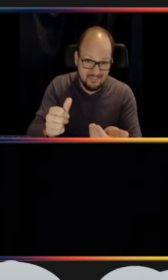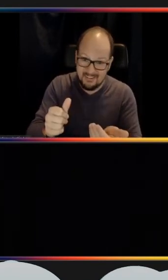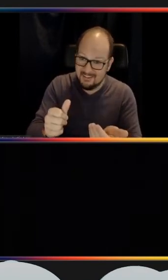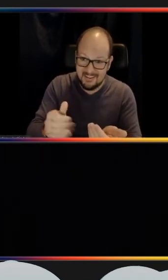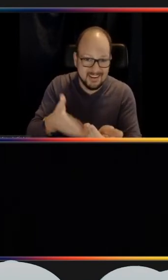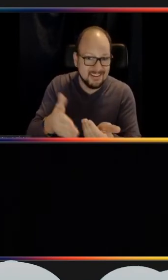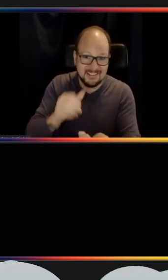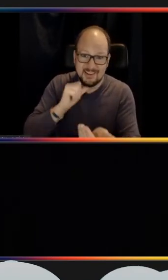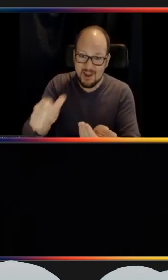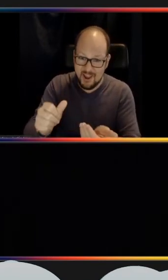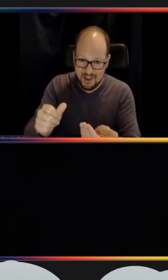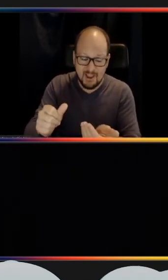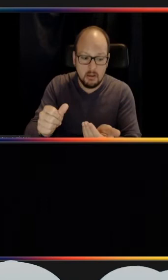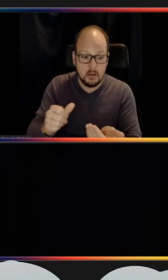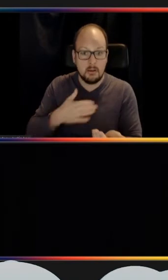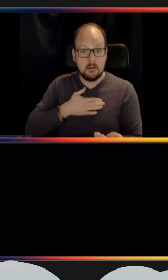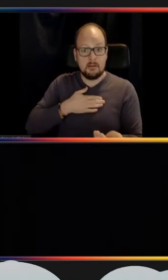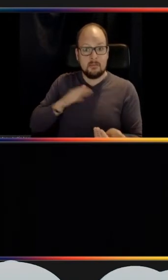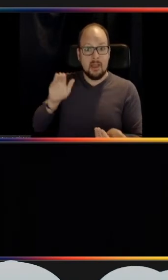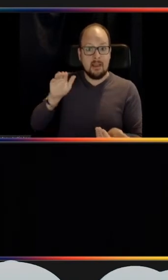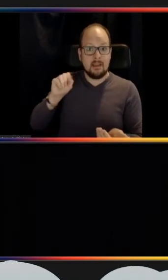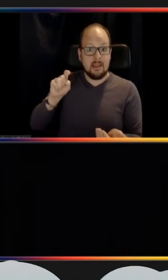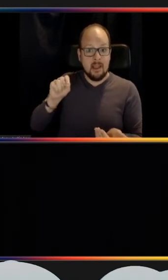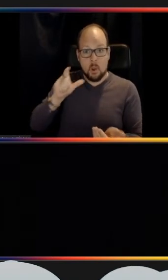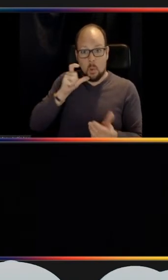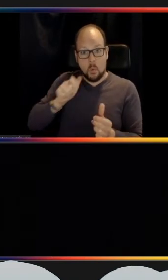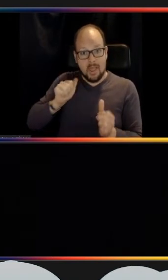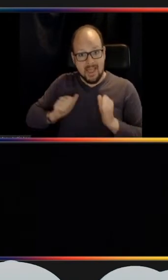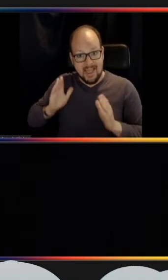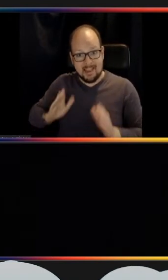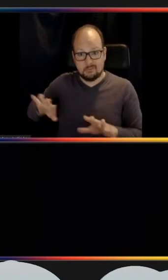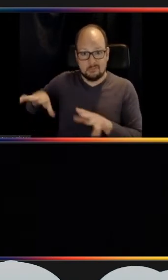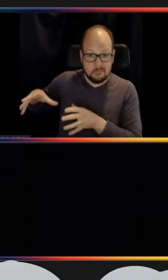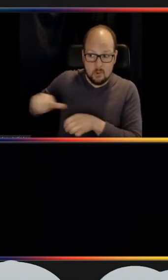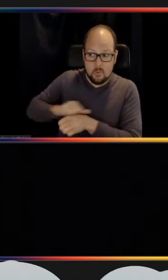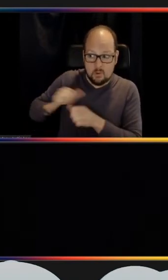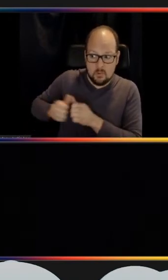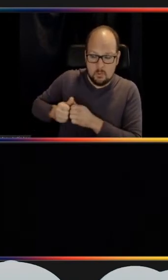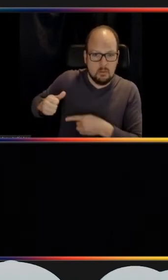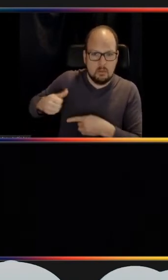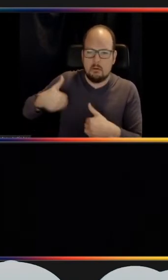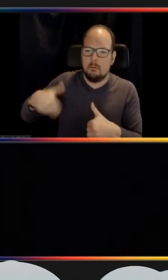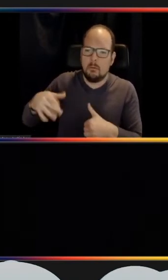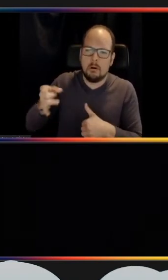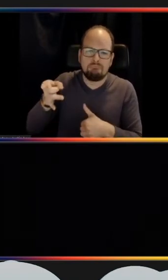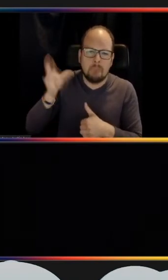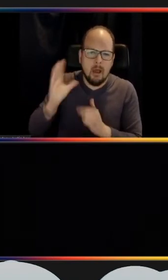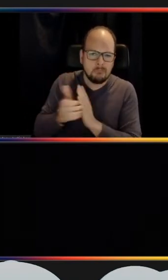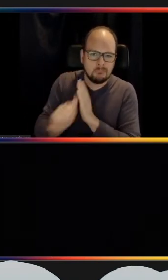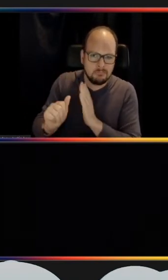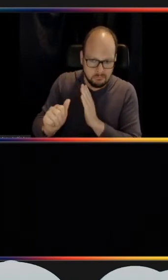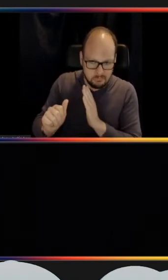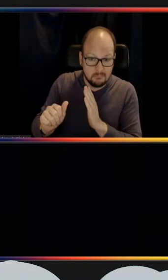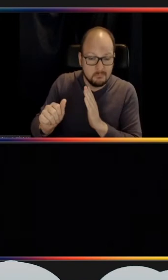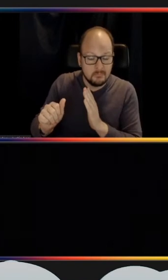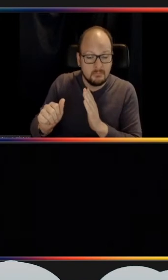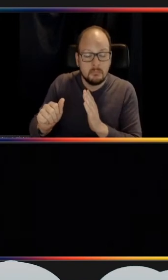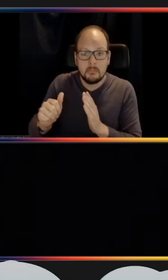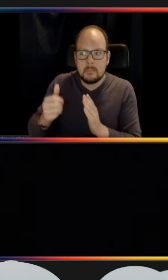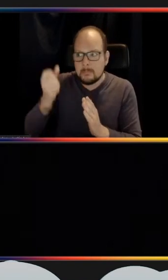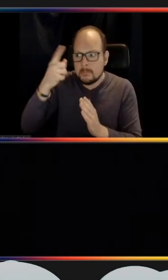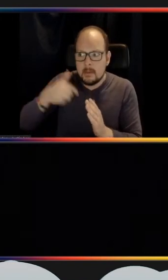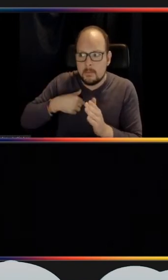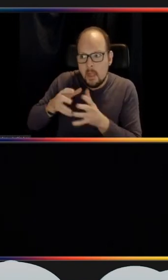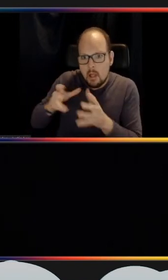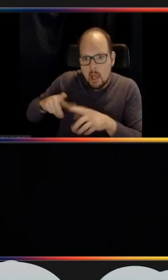have an incredible cast. The people on my cast are just stupid talented. And you learn to rely a lot